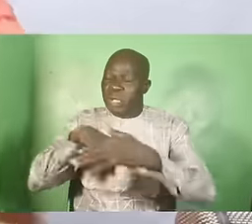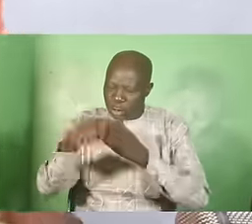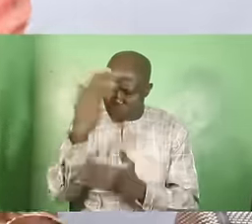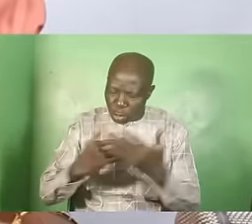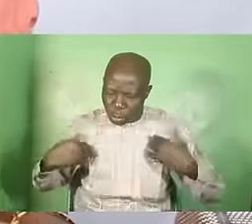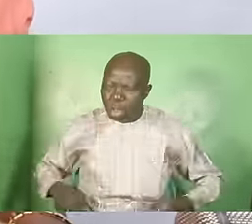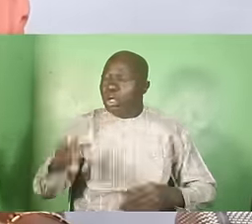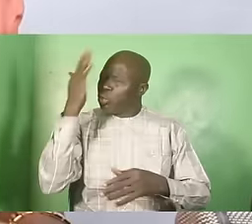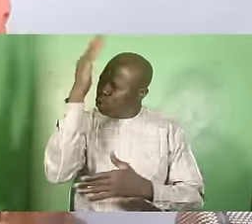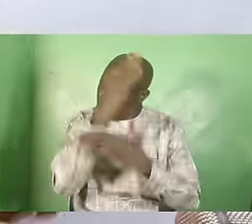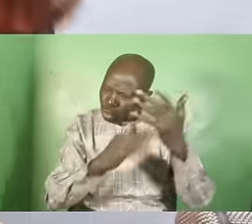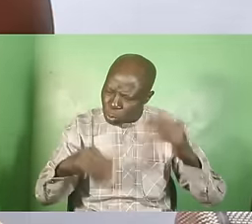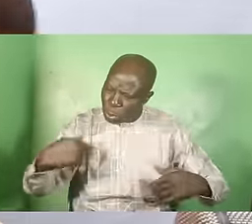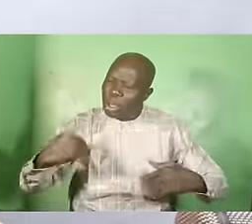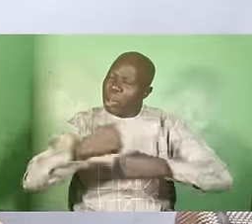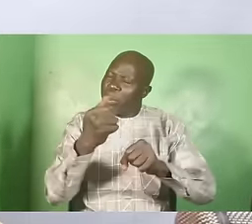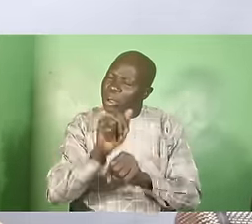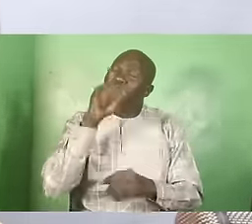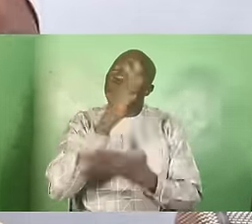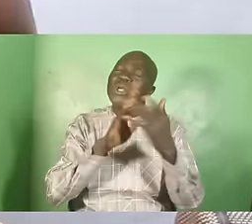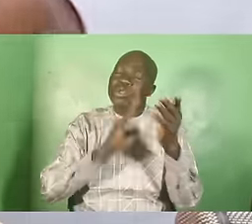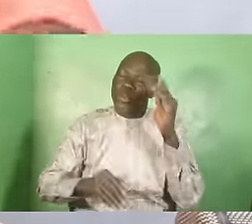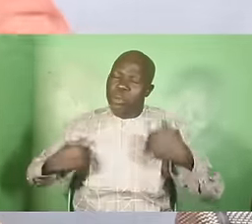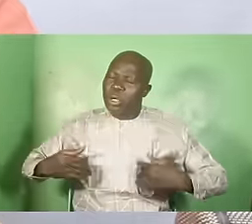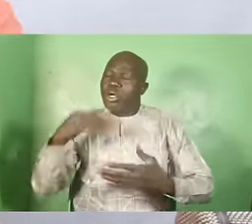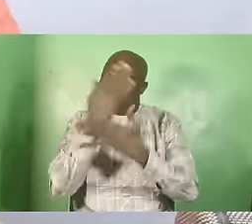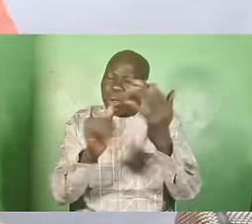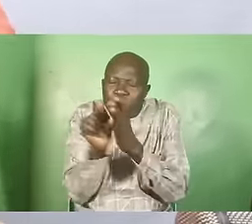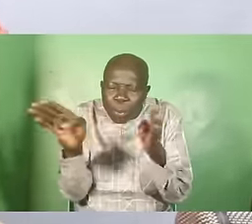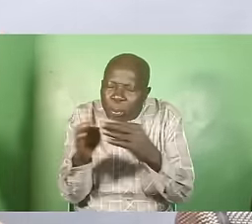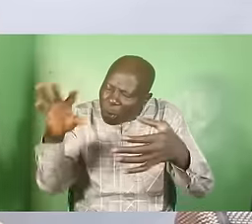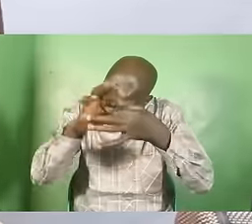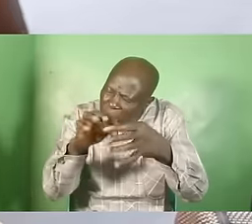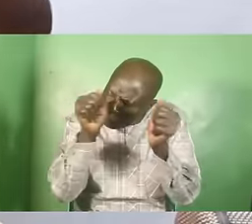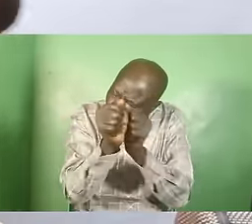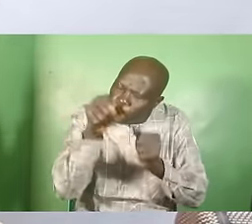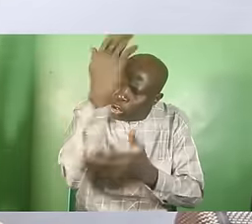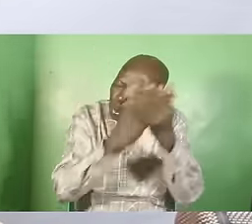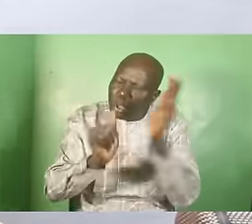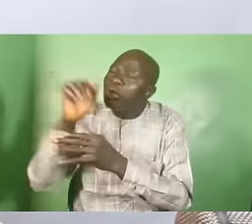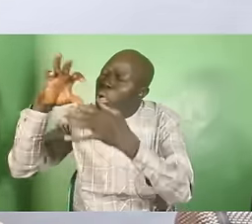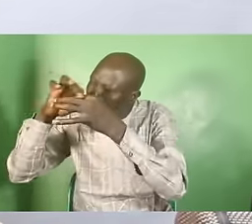it becomes of you. You will not somebody. They will make you somebody. Somebody will connect them.